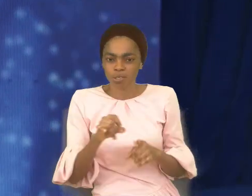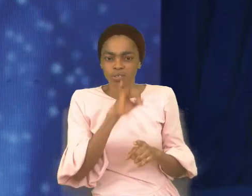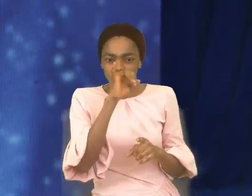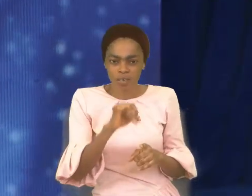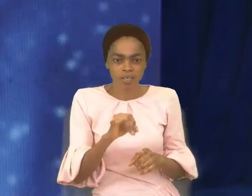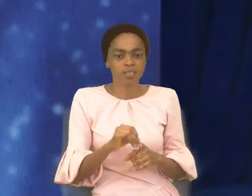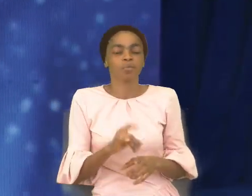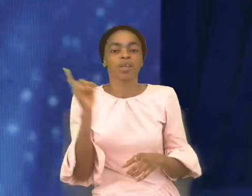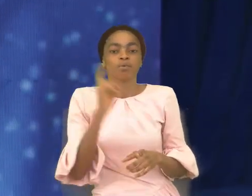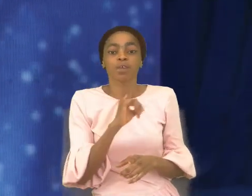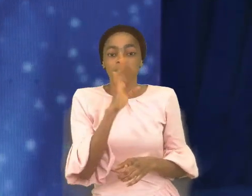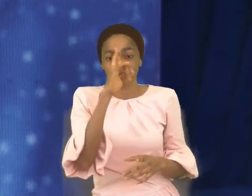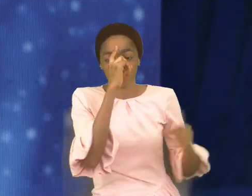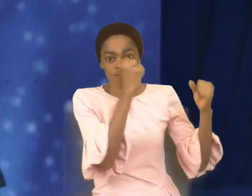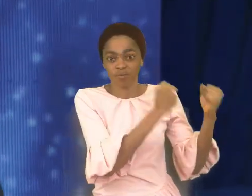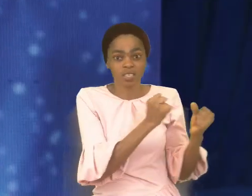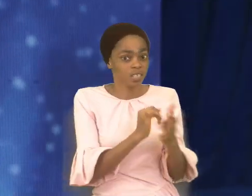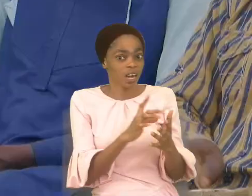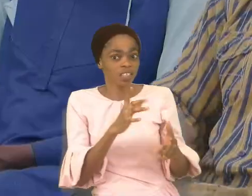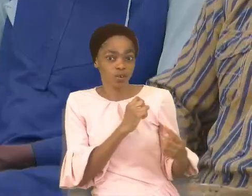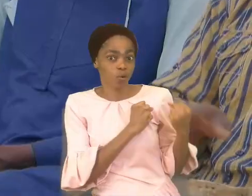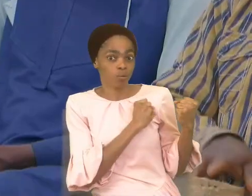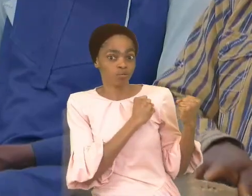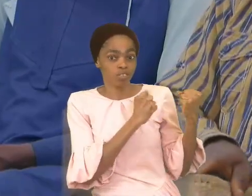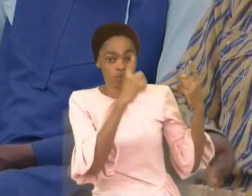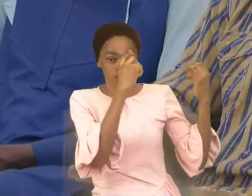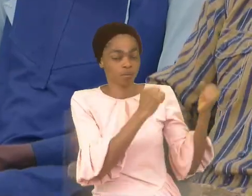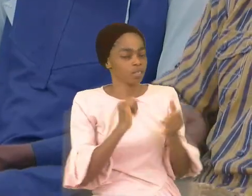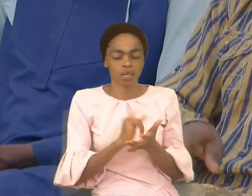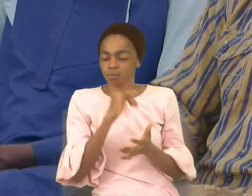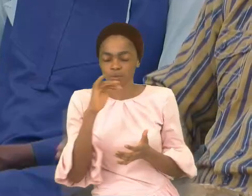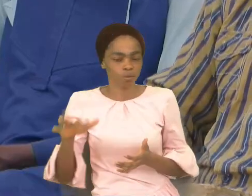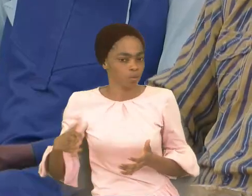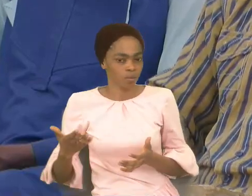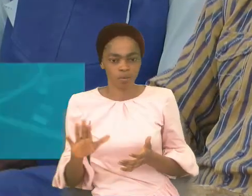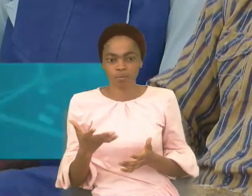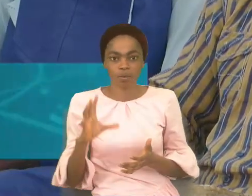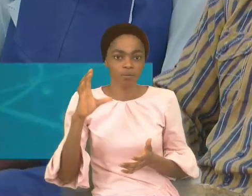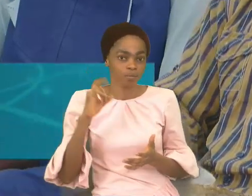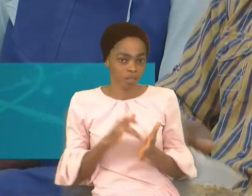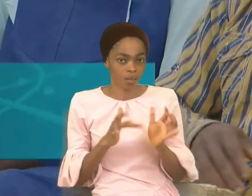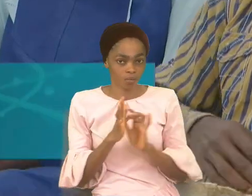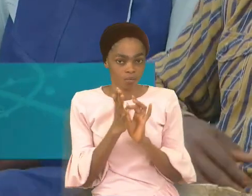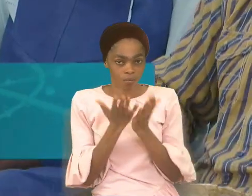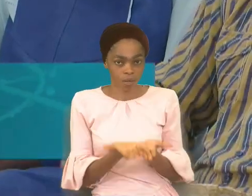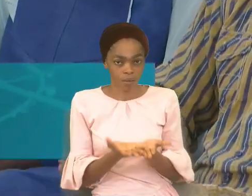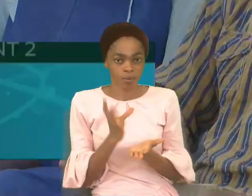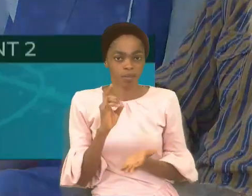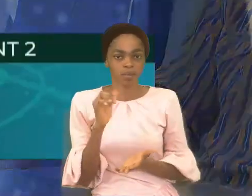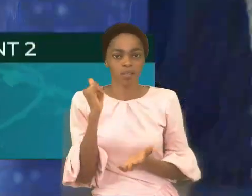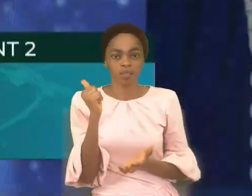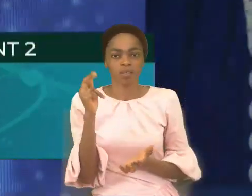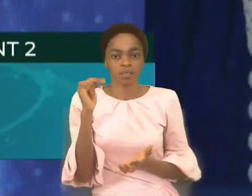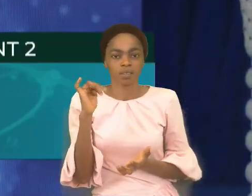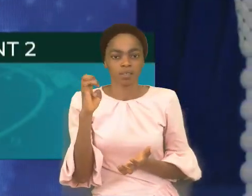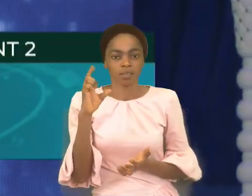chapter 13, chapter 3, verse 13, then Nebuchadnezzar in his rage and fury commanded